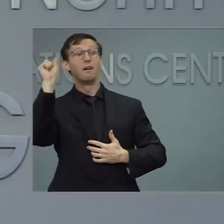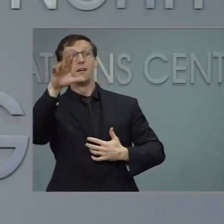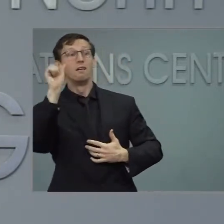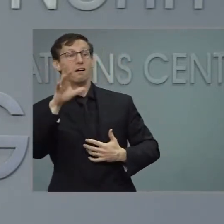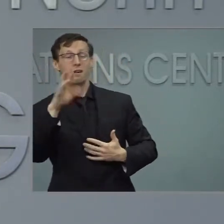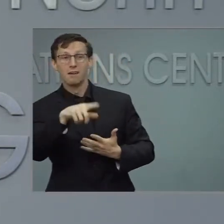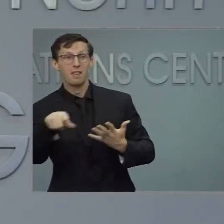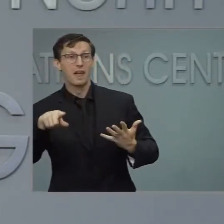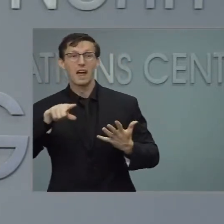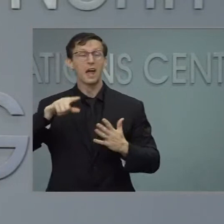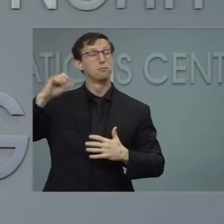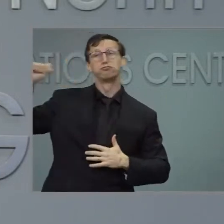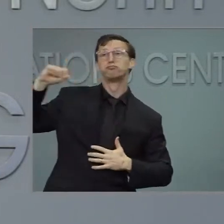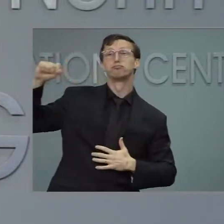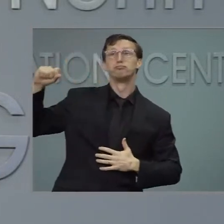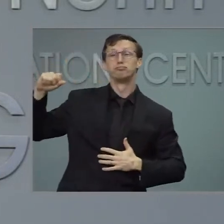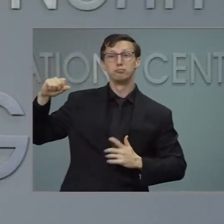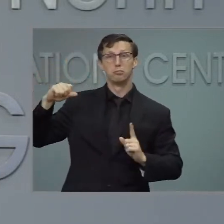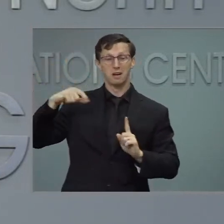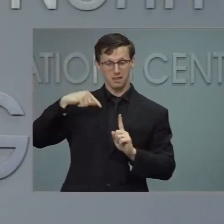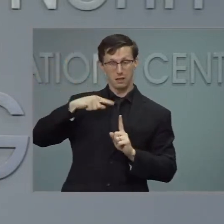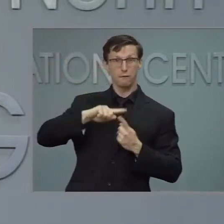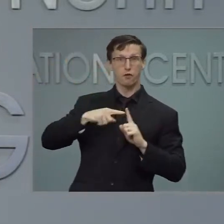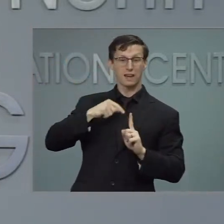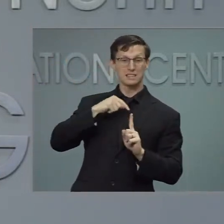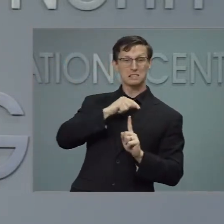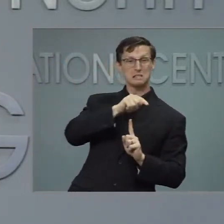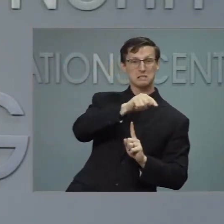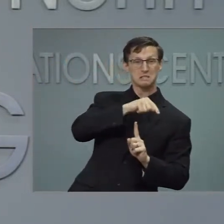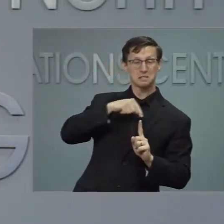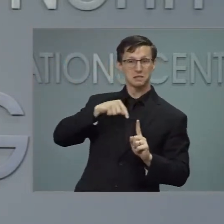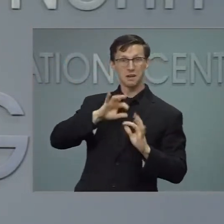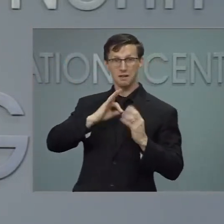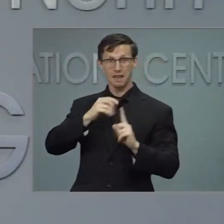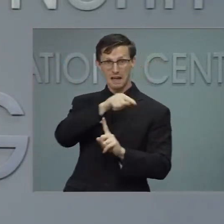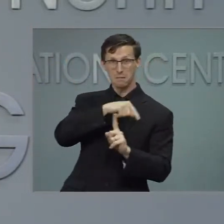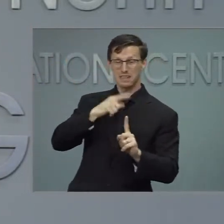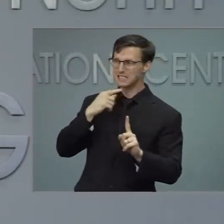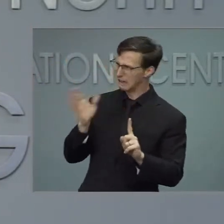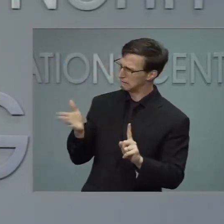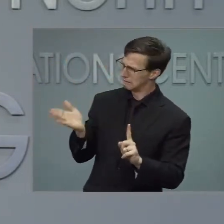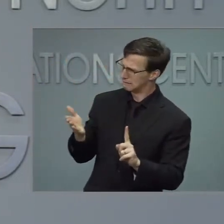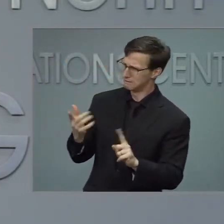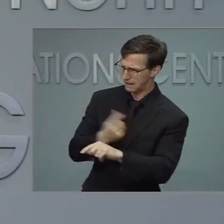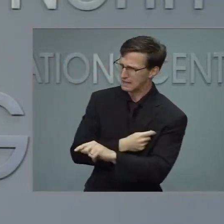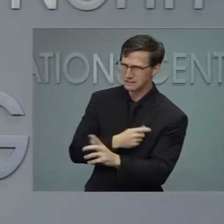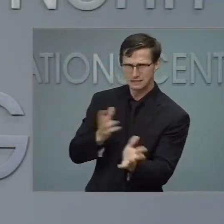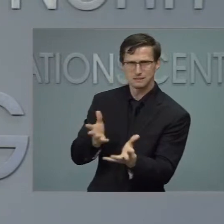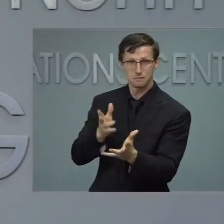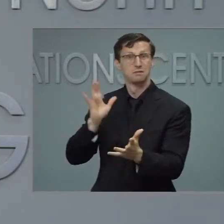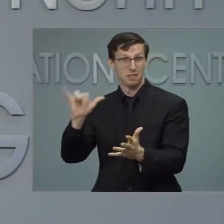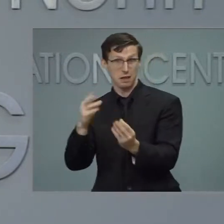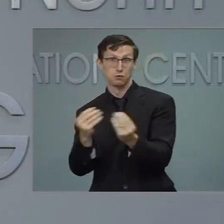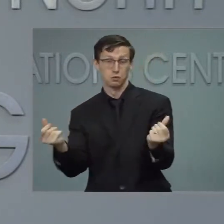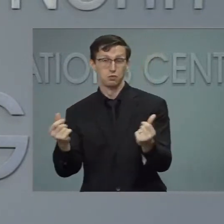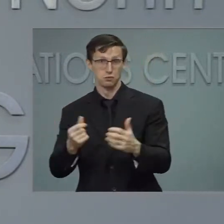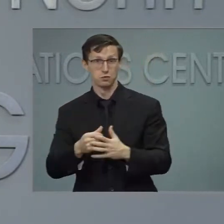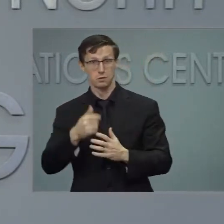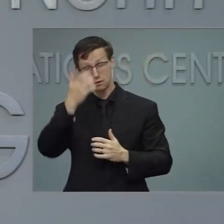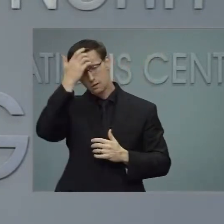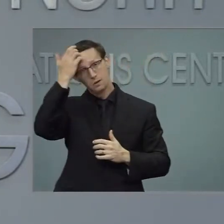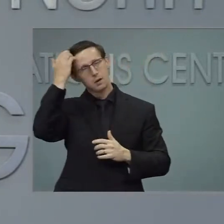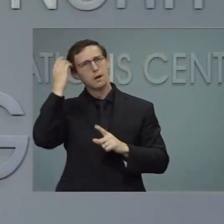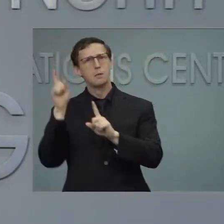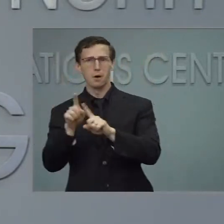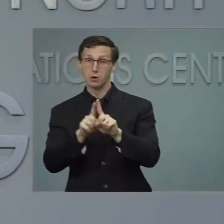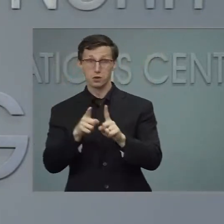on disinformation in their decision making. We want them to be convincing people. And we are encouraging people to talk to their